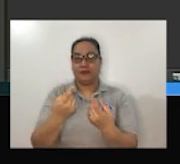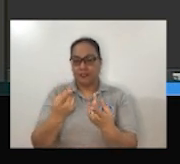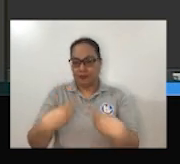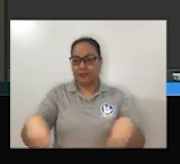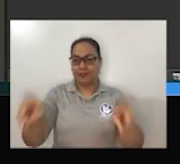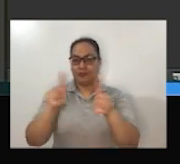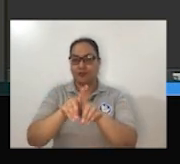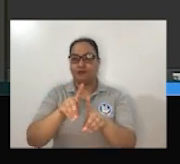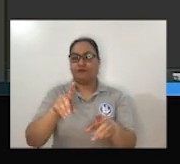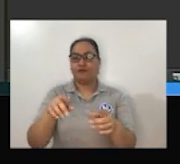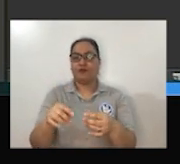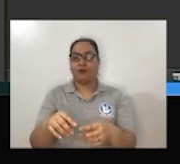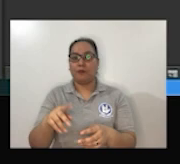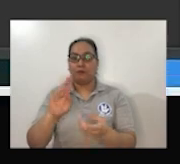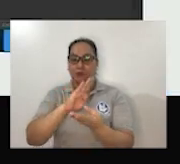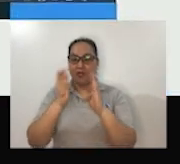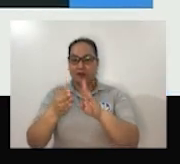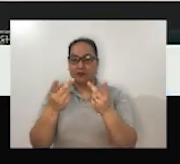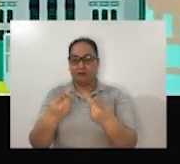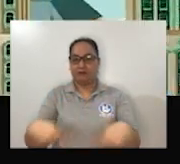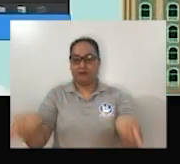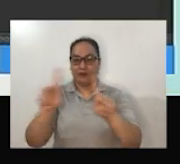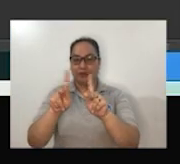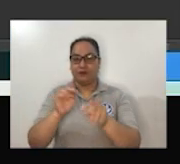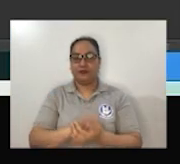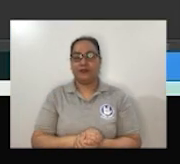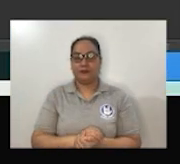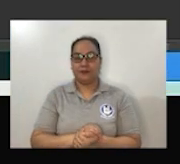priority in the option bar.